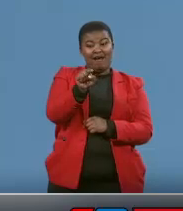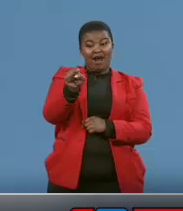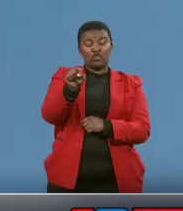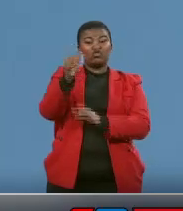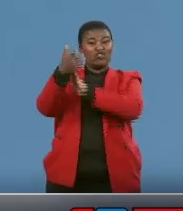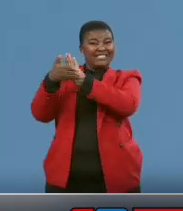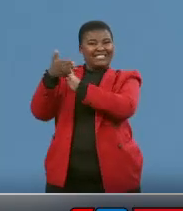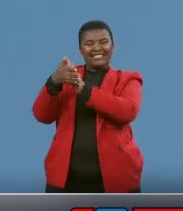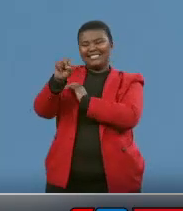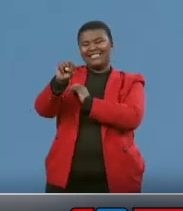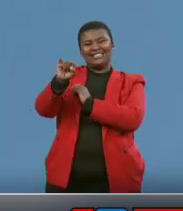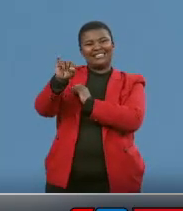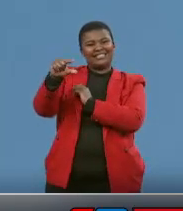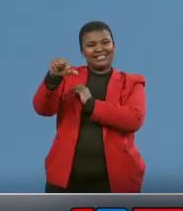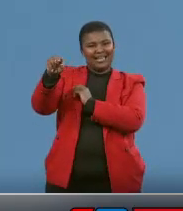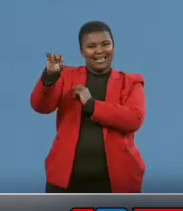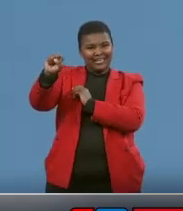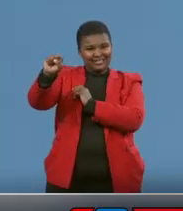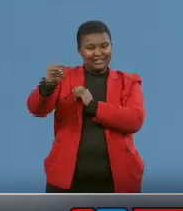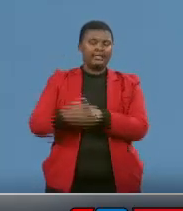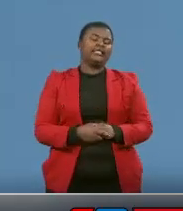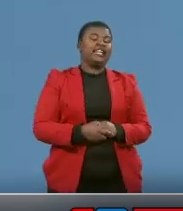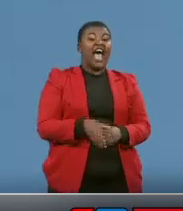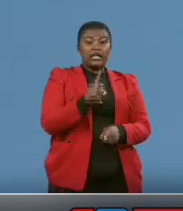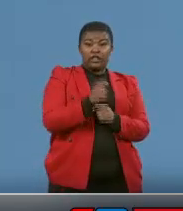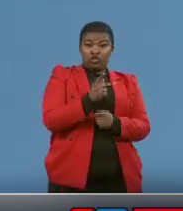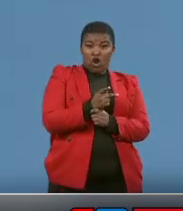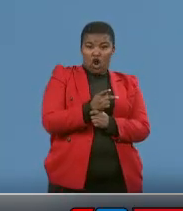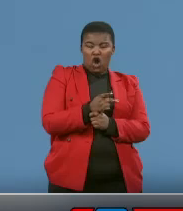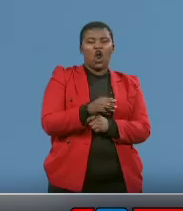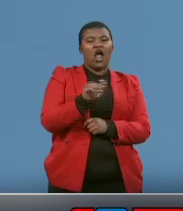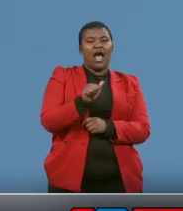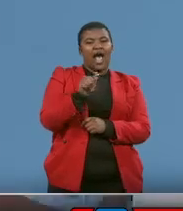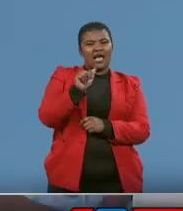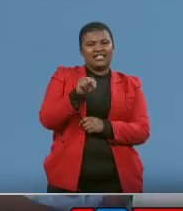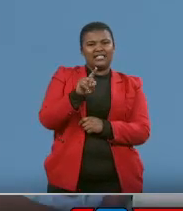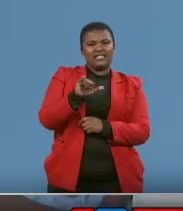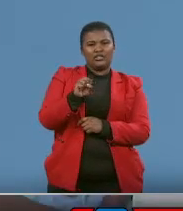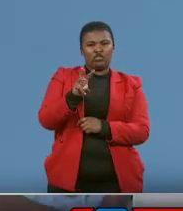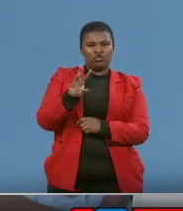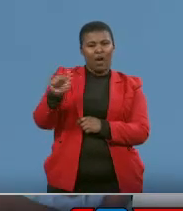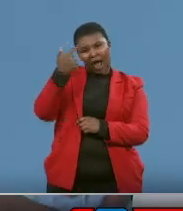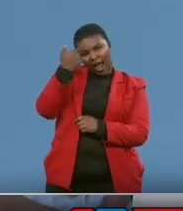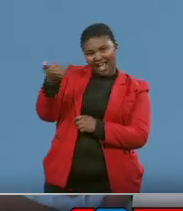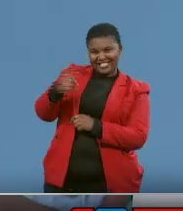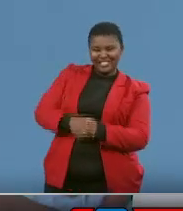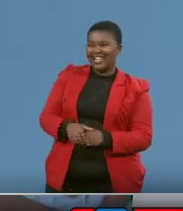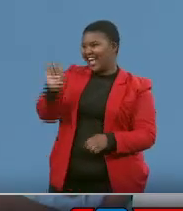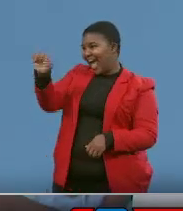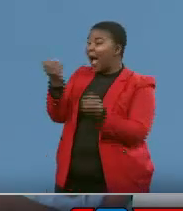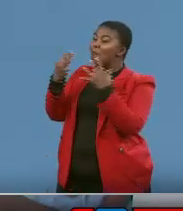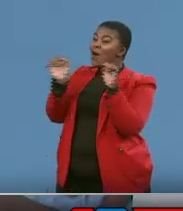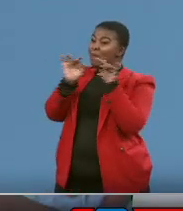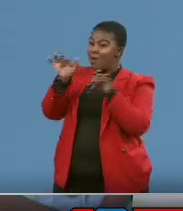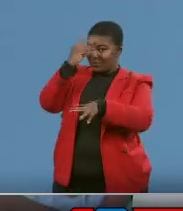ANDI_signs. And on Facebook, it's Andiswa Gebashe. I do answer my DMs. You do. I love the way that you automatically went into sign language as you spell.